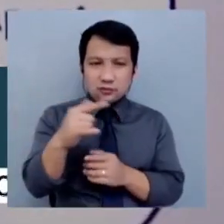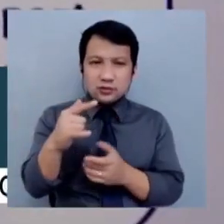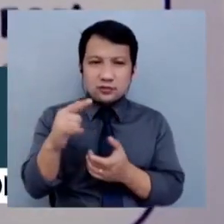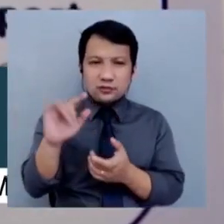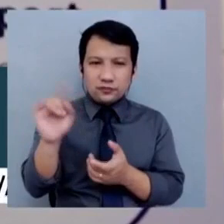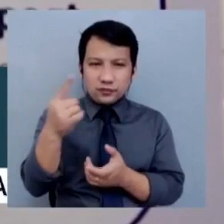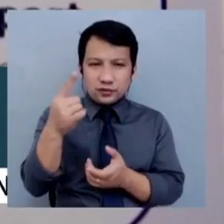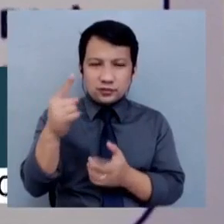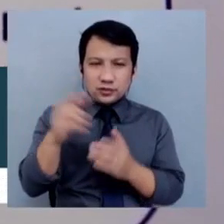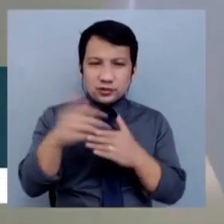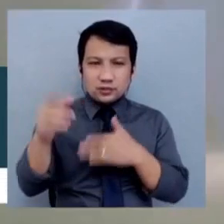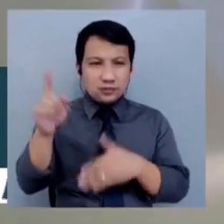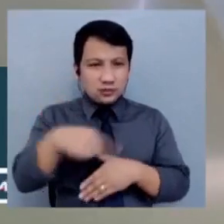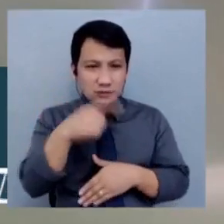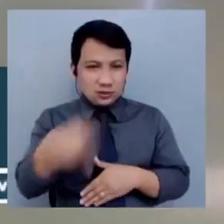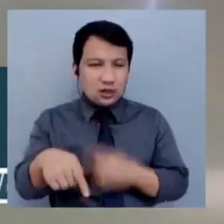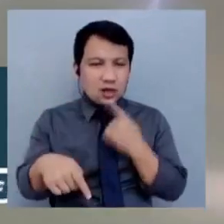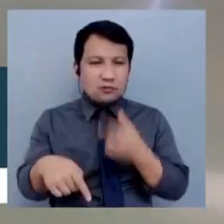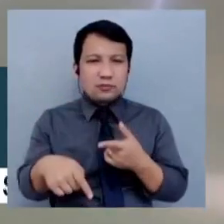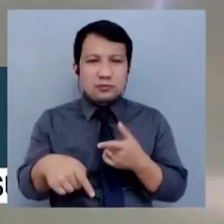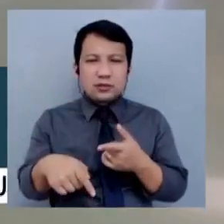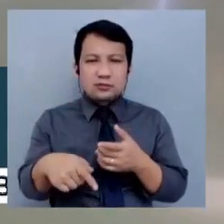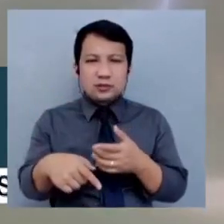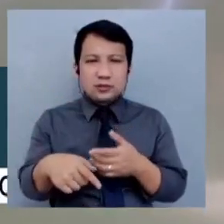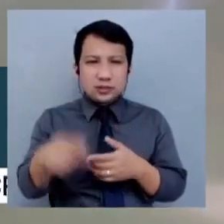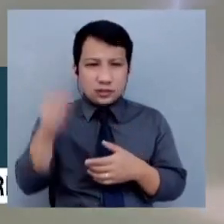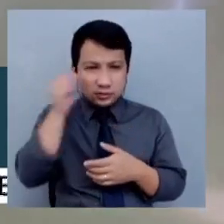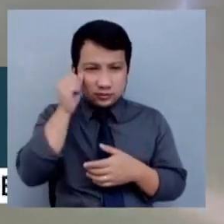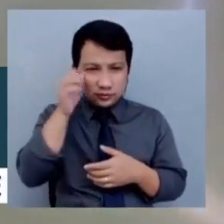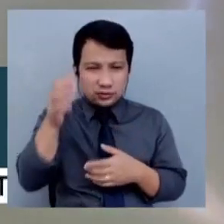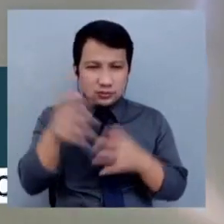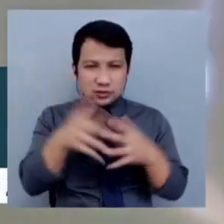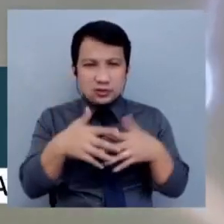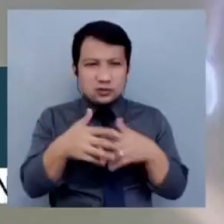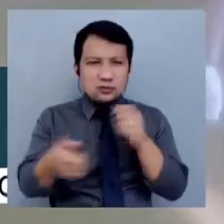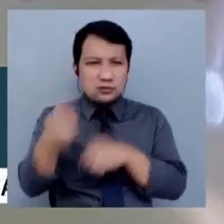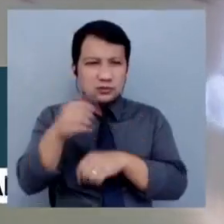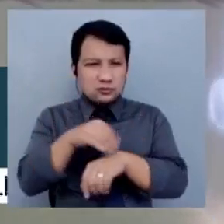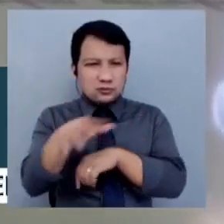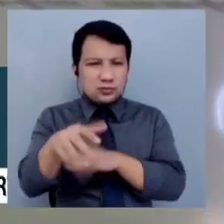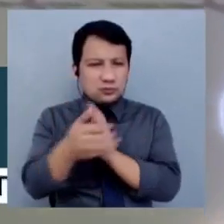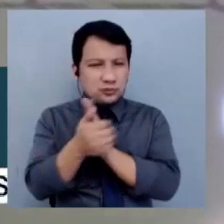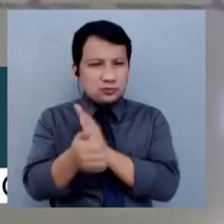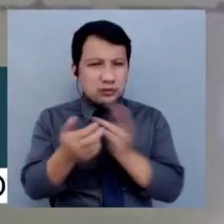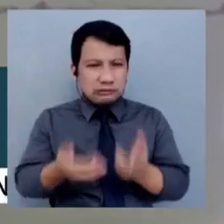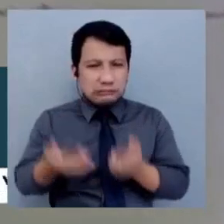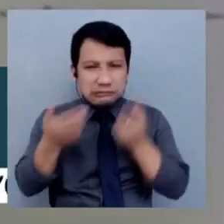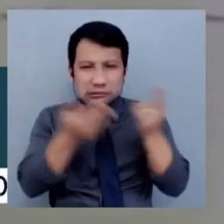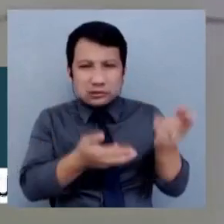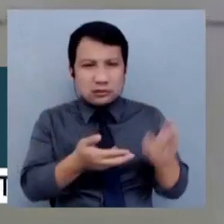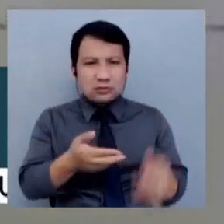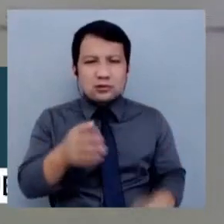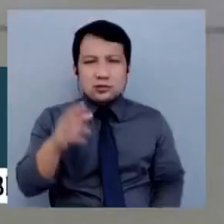straight day of cancellations. Anthony Fauci, America's top infectious disease expert, is recommending